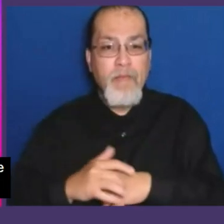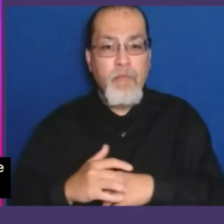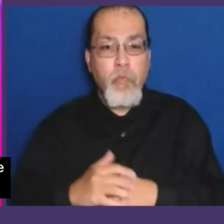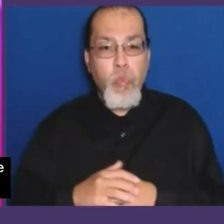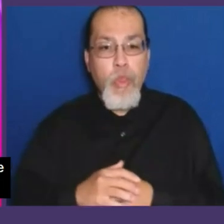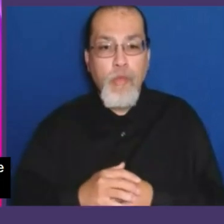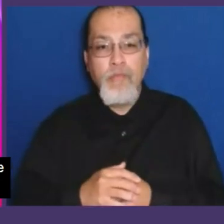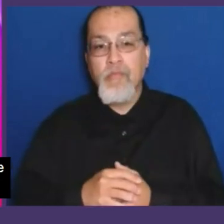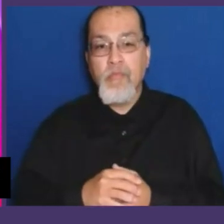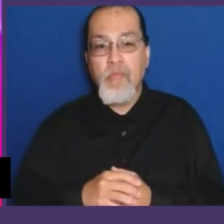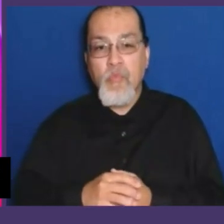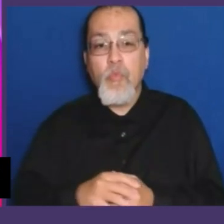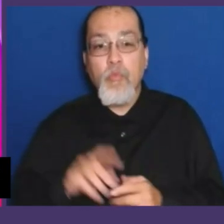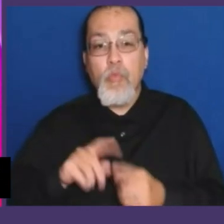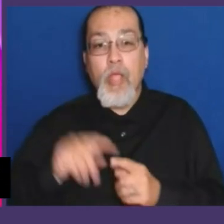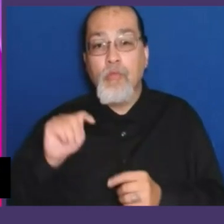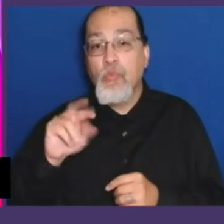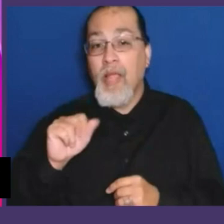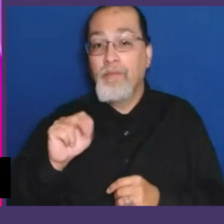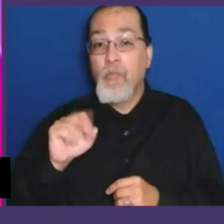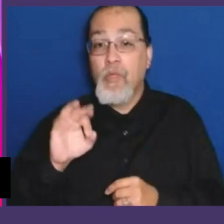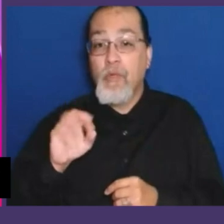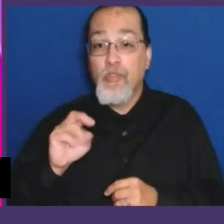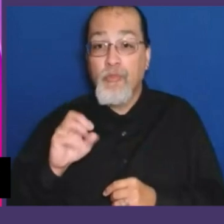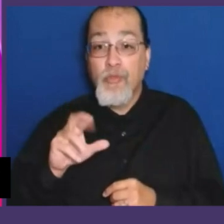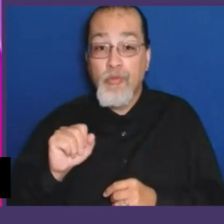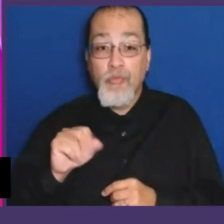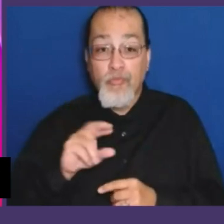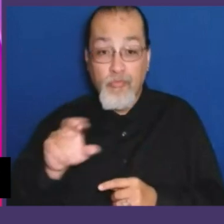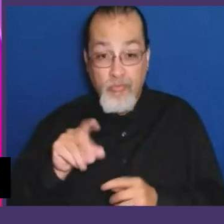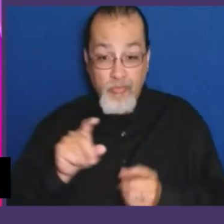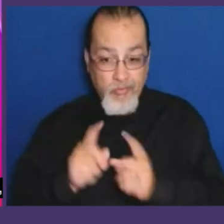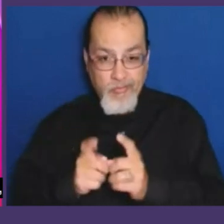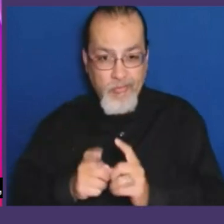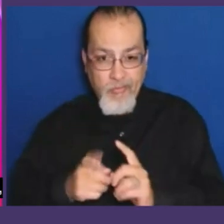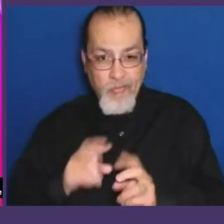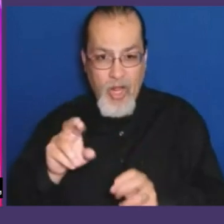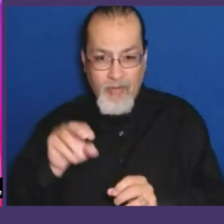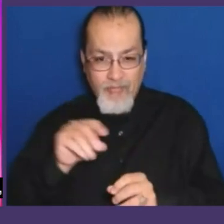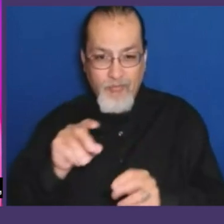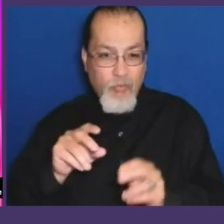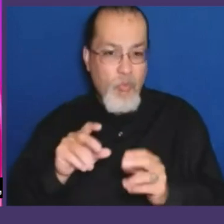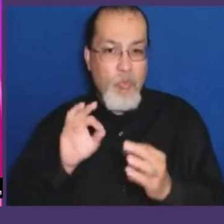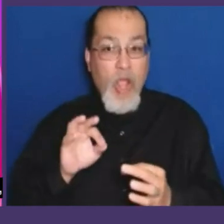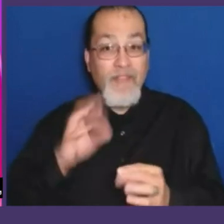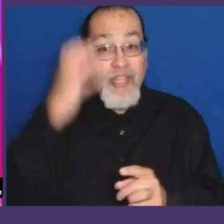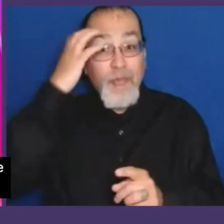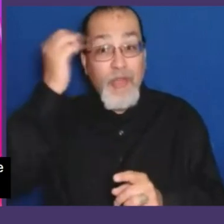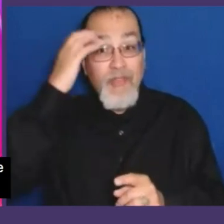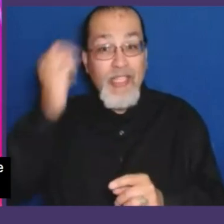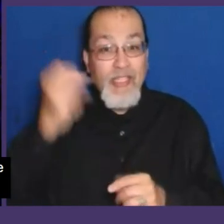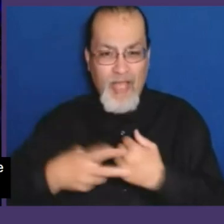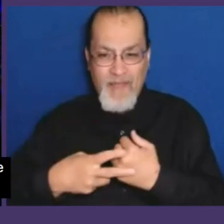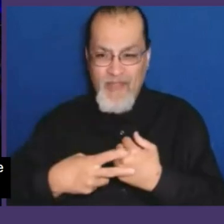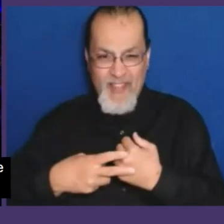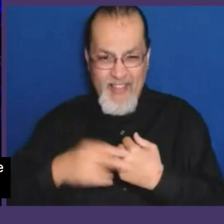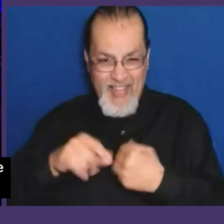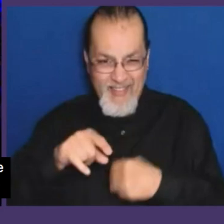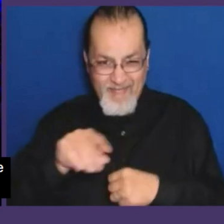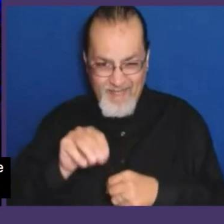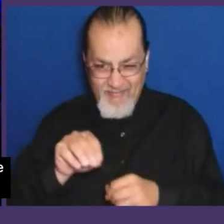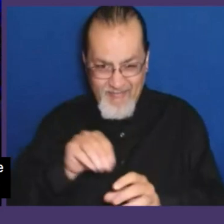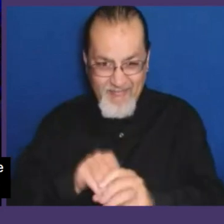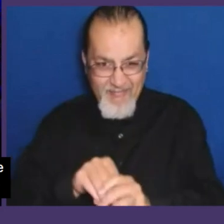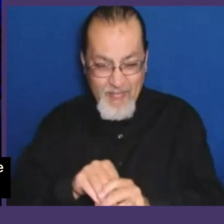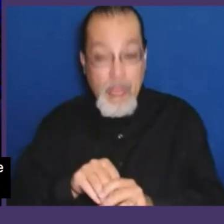so it's kind of like perfect memory, but it's got a finite size. But the transformer has a very direct access to it, and so it can like losslessly